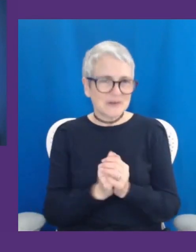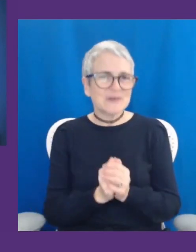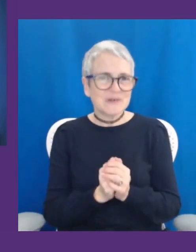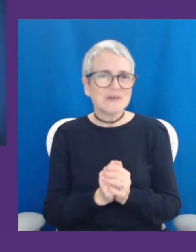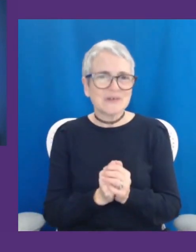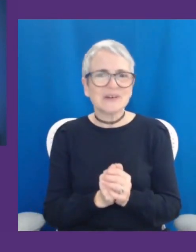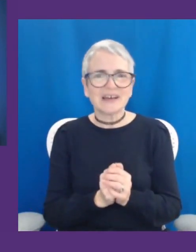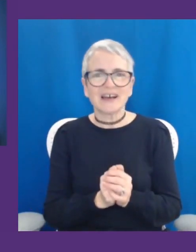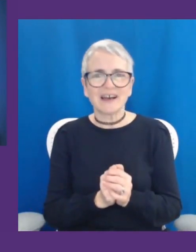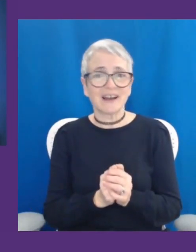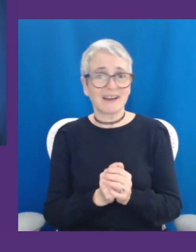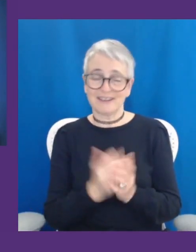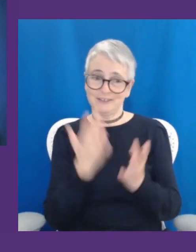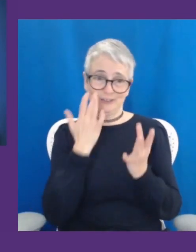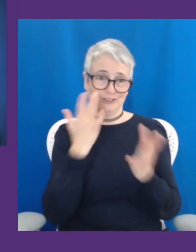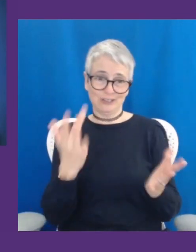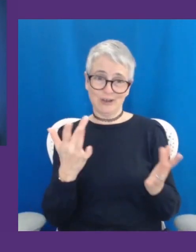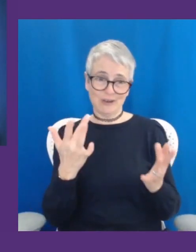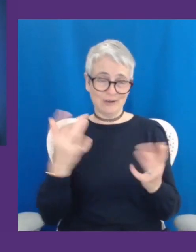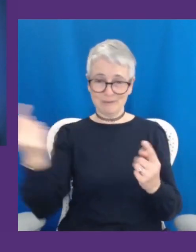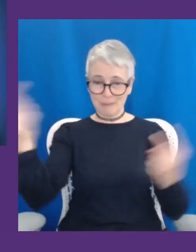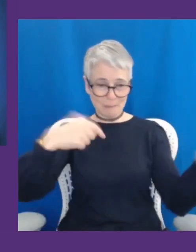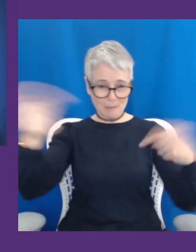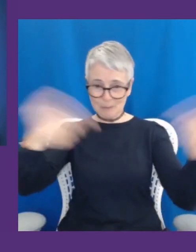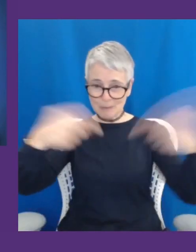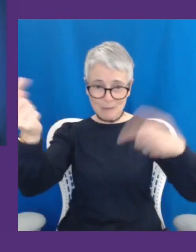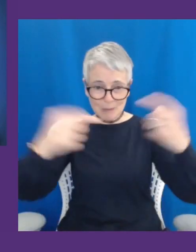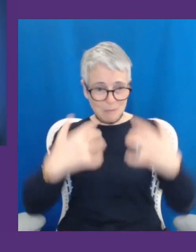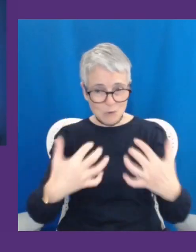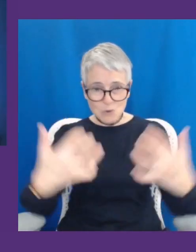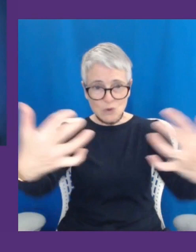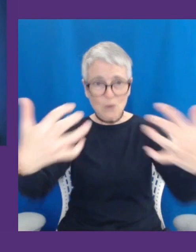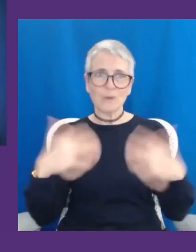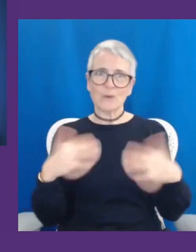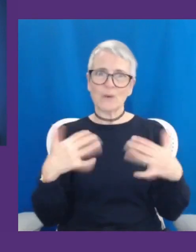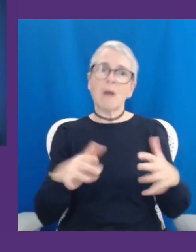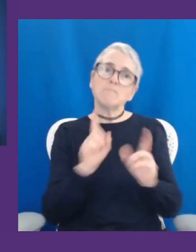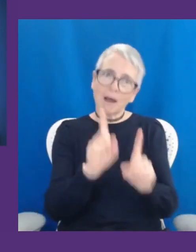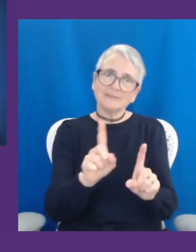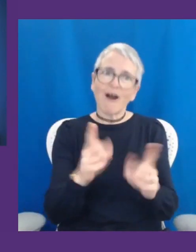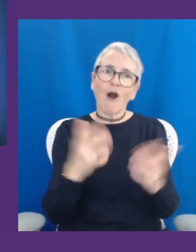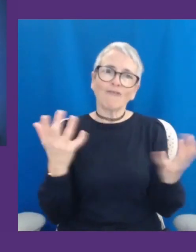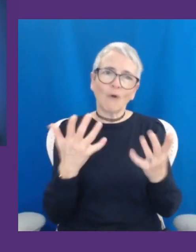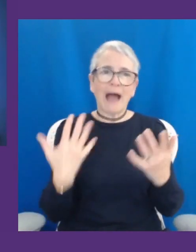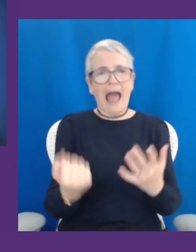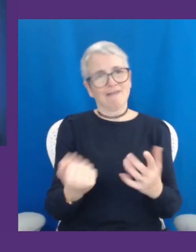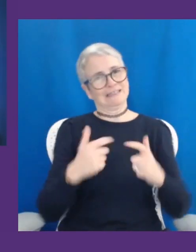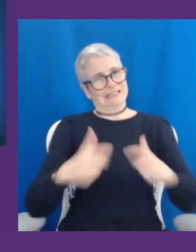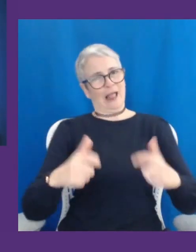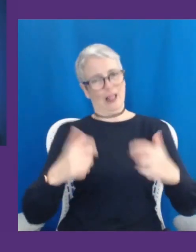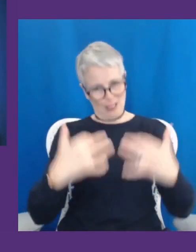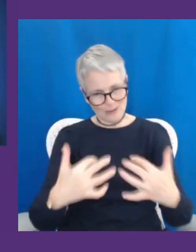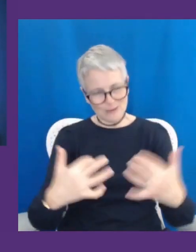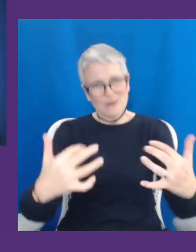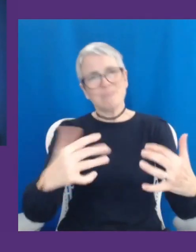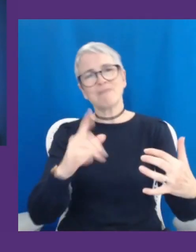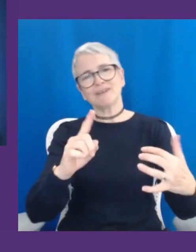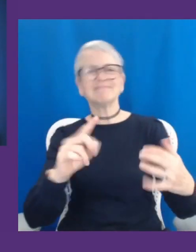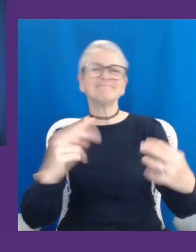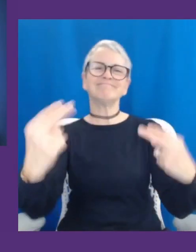really, all those amazing people in a room. I've got some amazing people in the room with us here, the virtual room that we're going to be